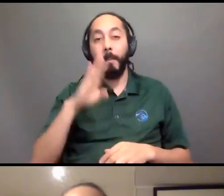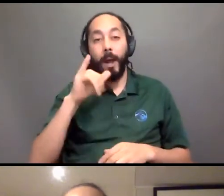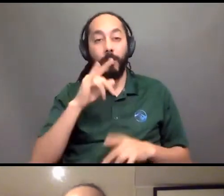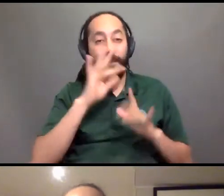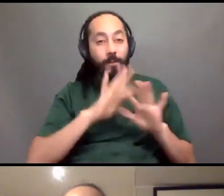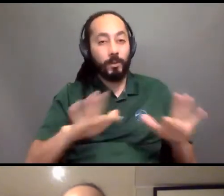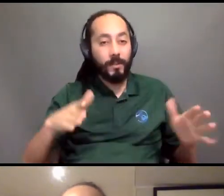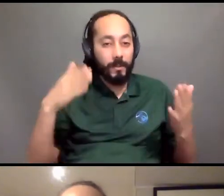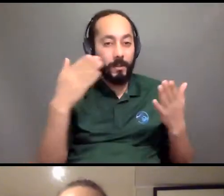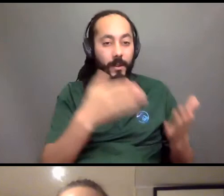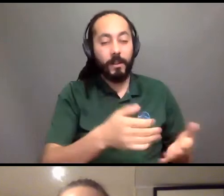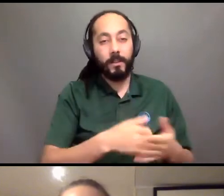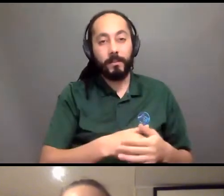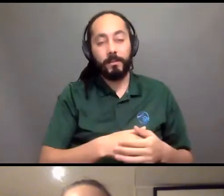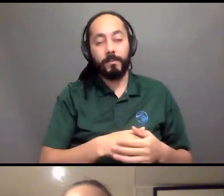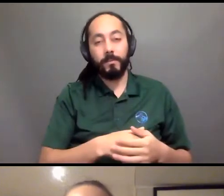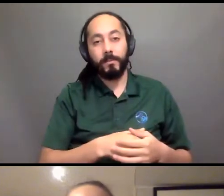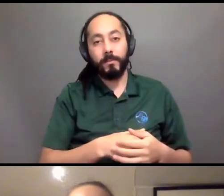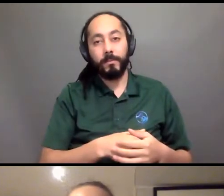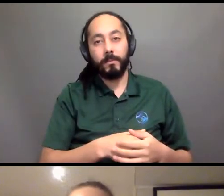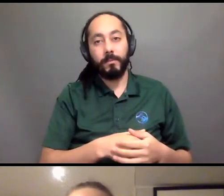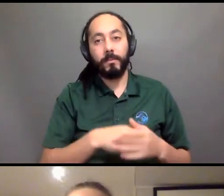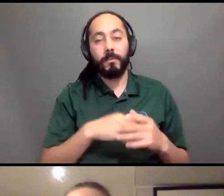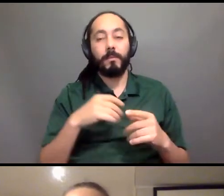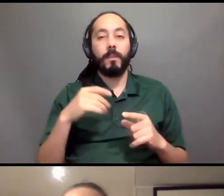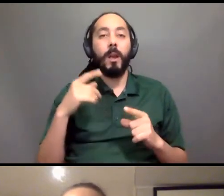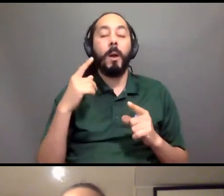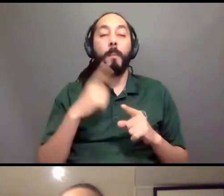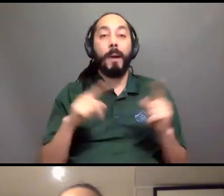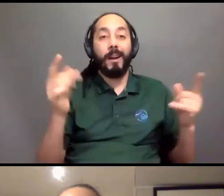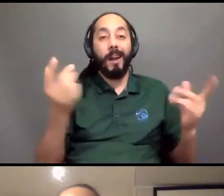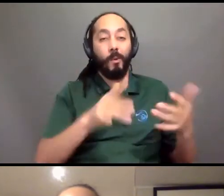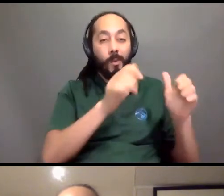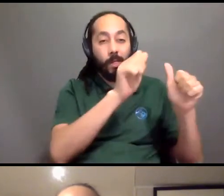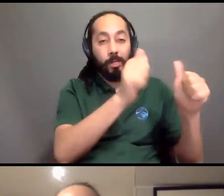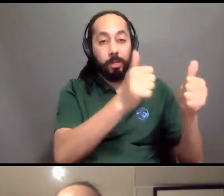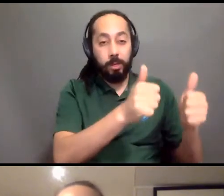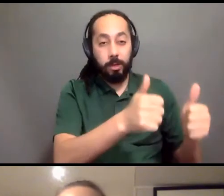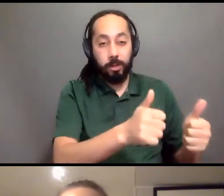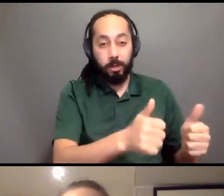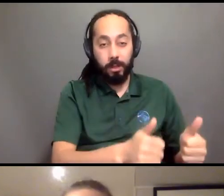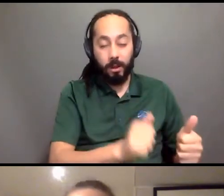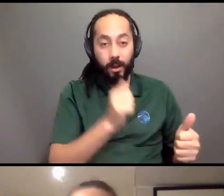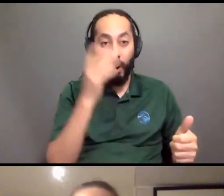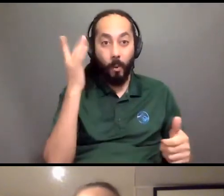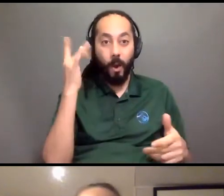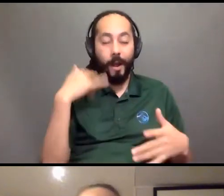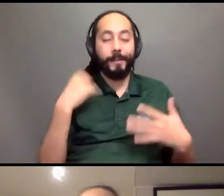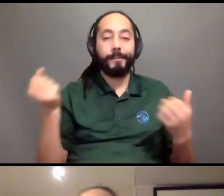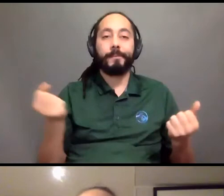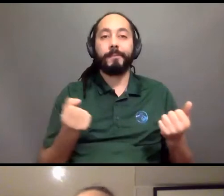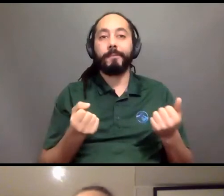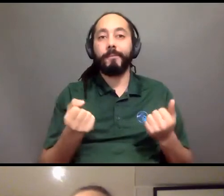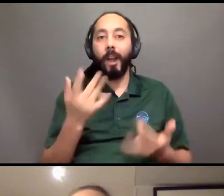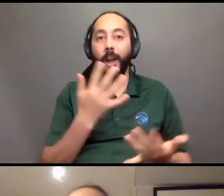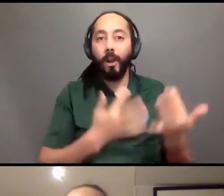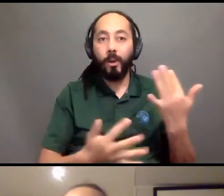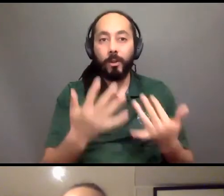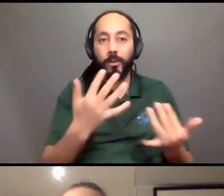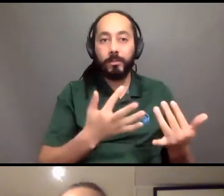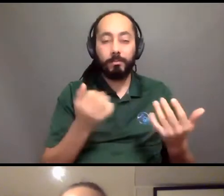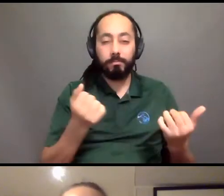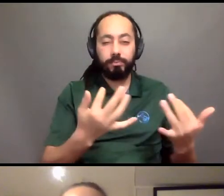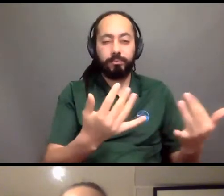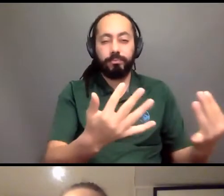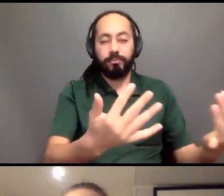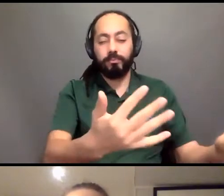a place that is so imperiled now because of the fires that are clearing the